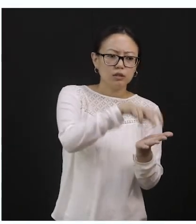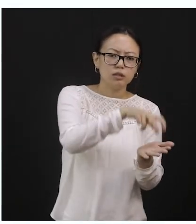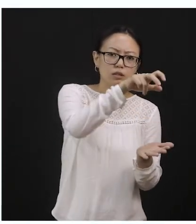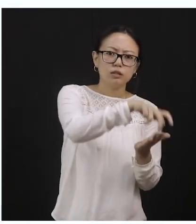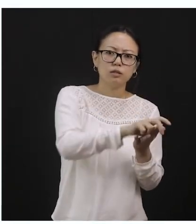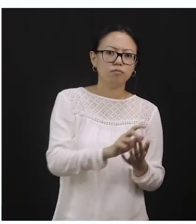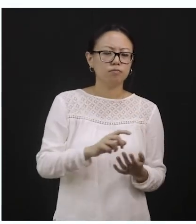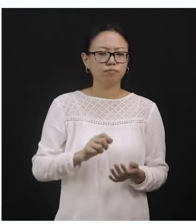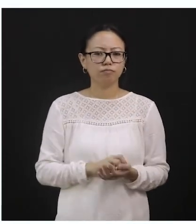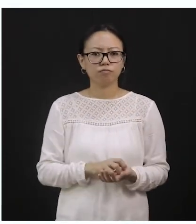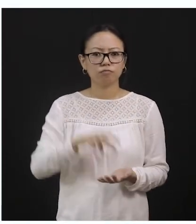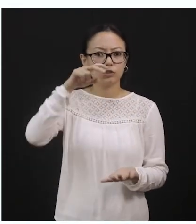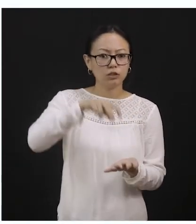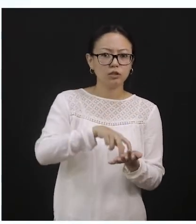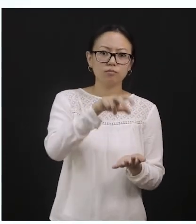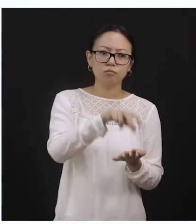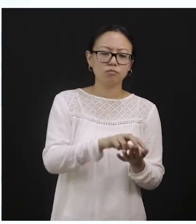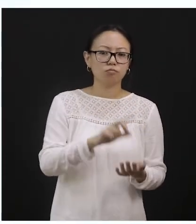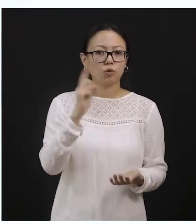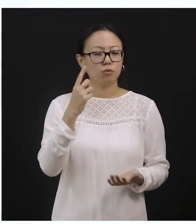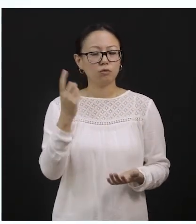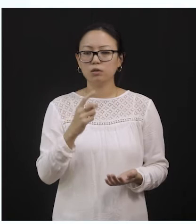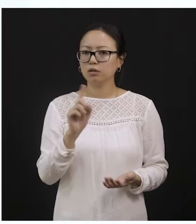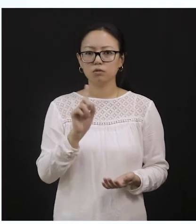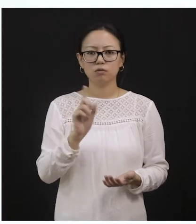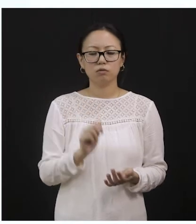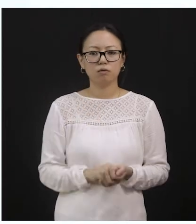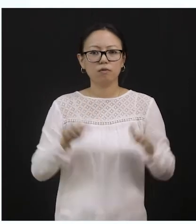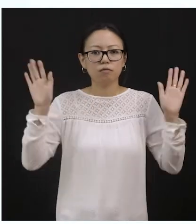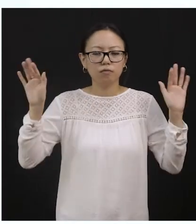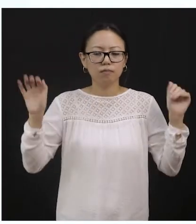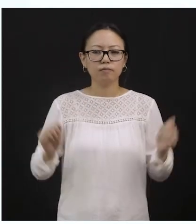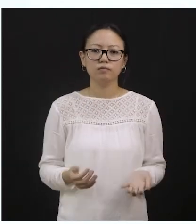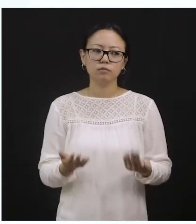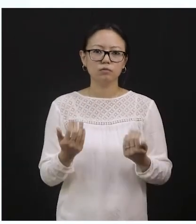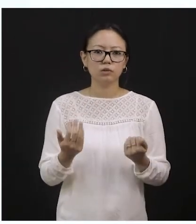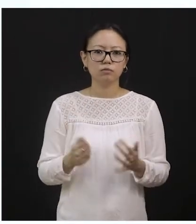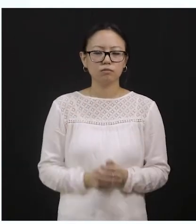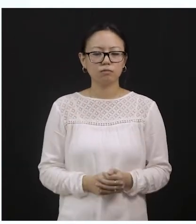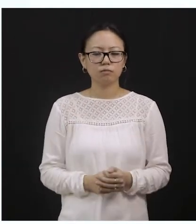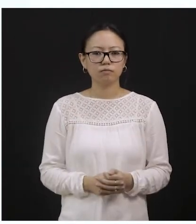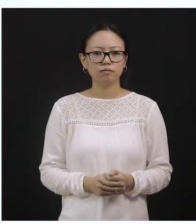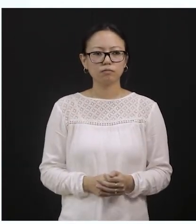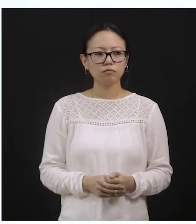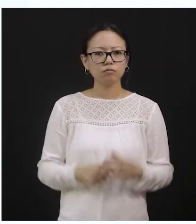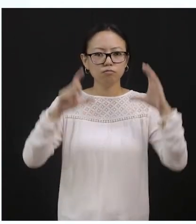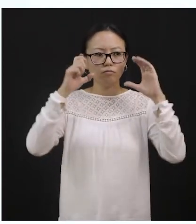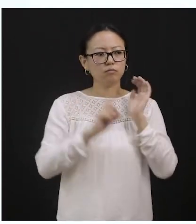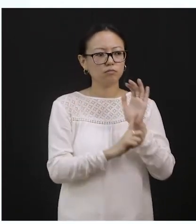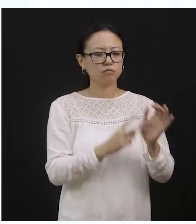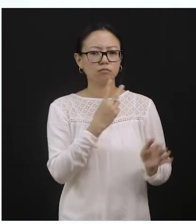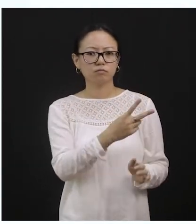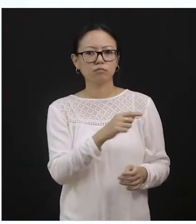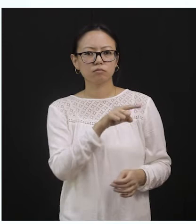also fly, all right? Okay, now the next insect is about ant. Ant,